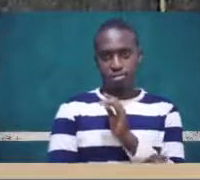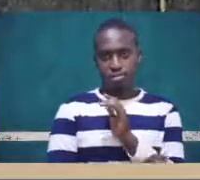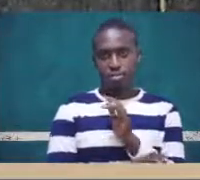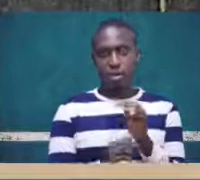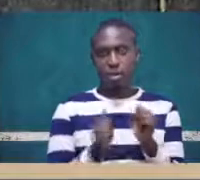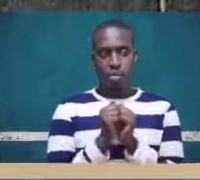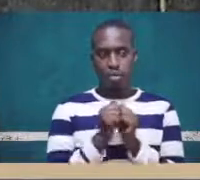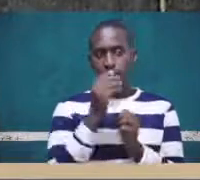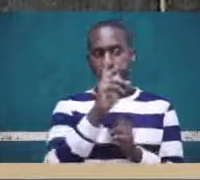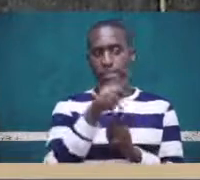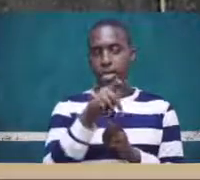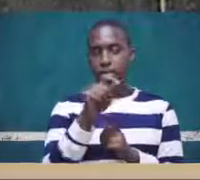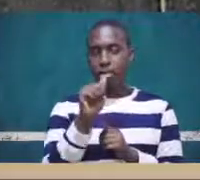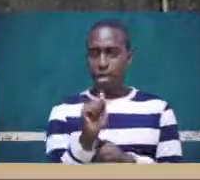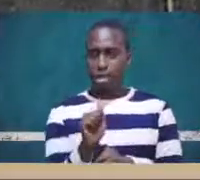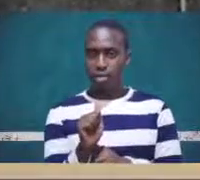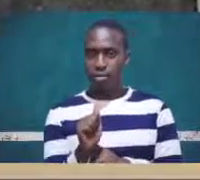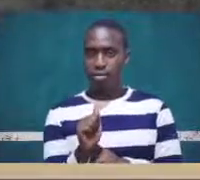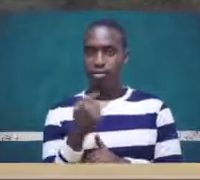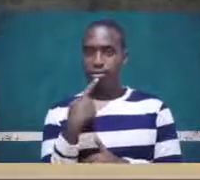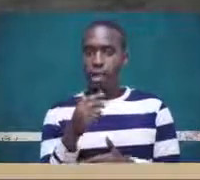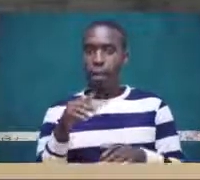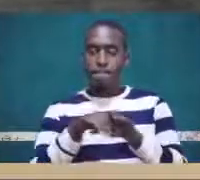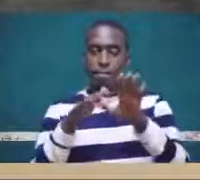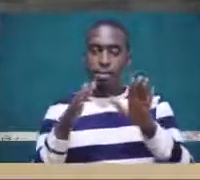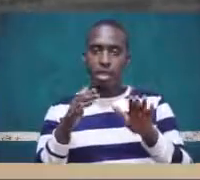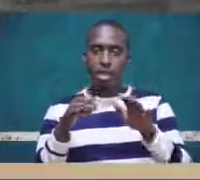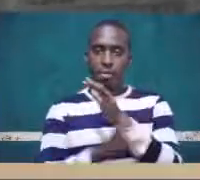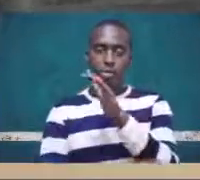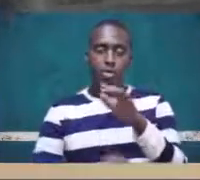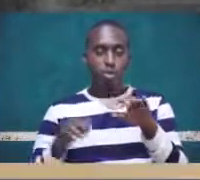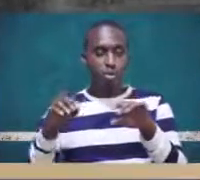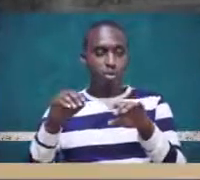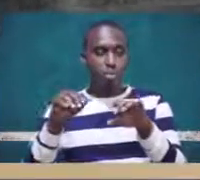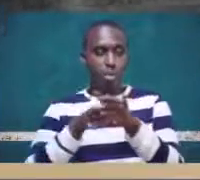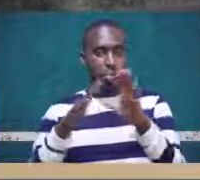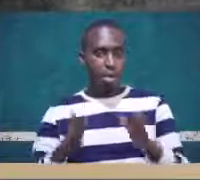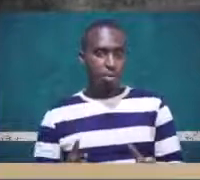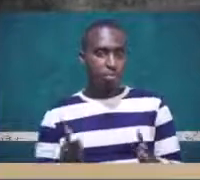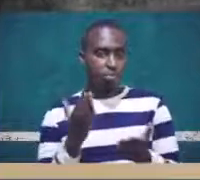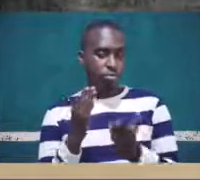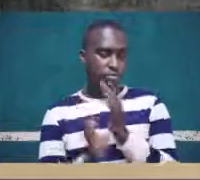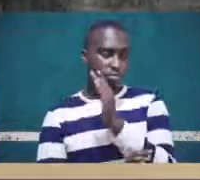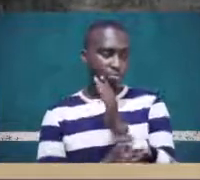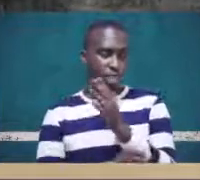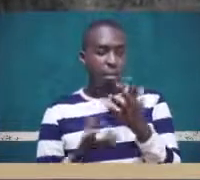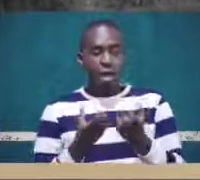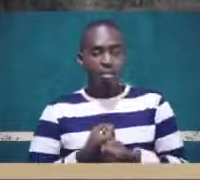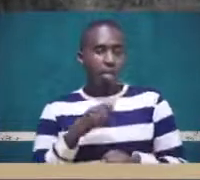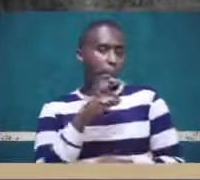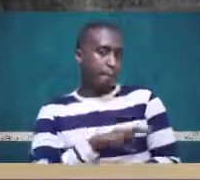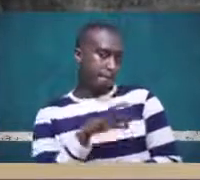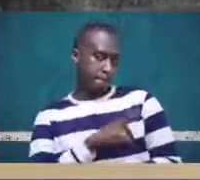With preferential trade area, member states are given, the member countries are given, they have an